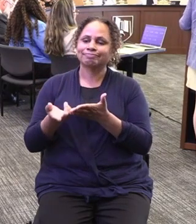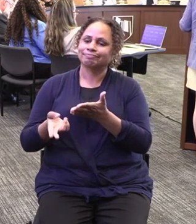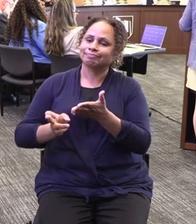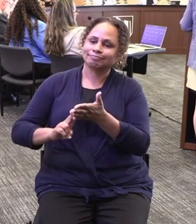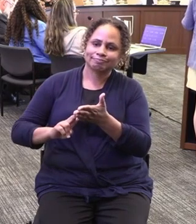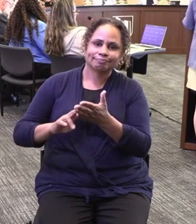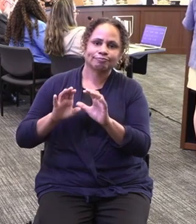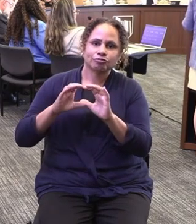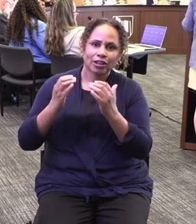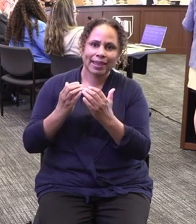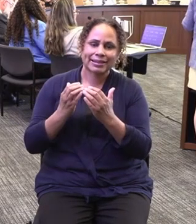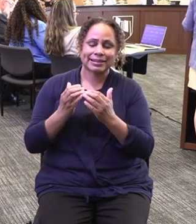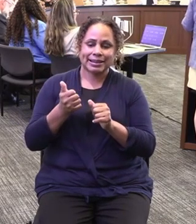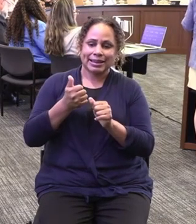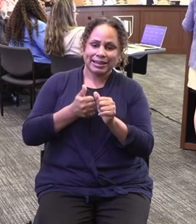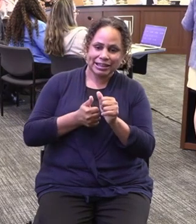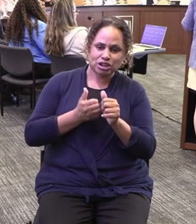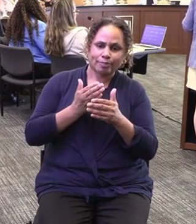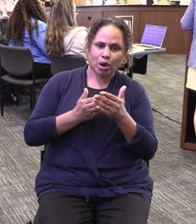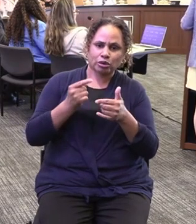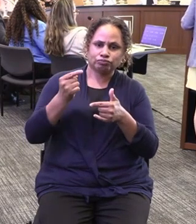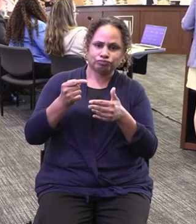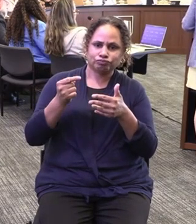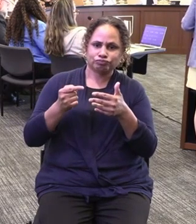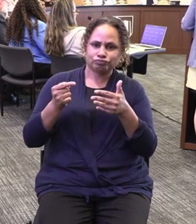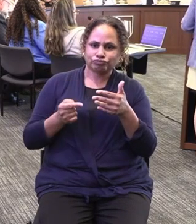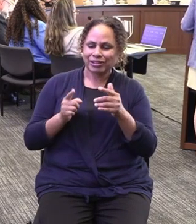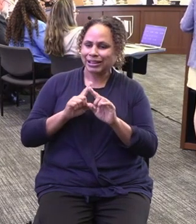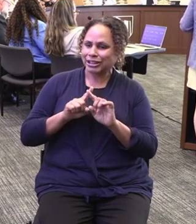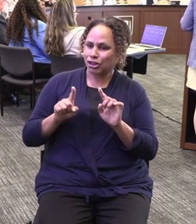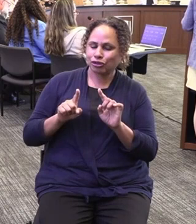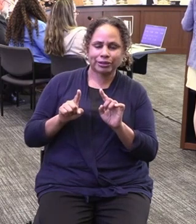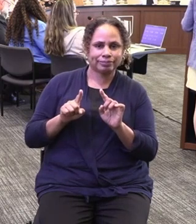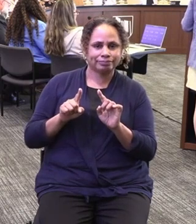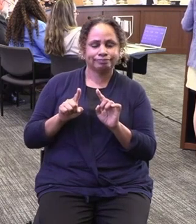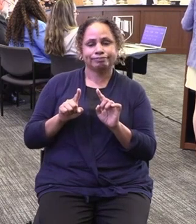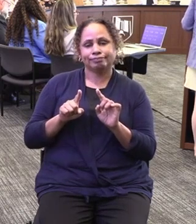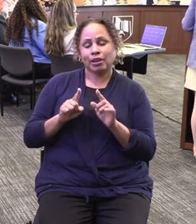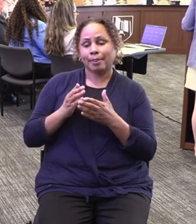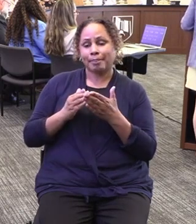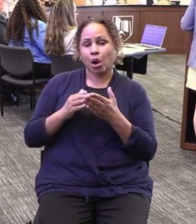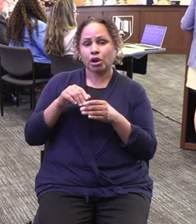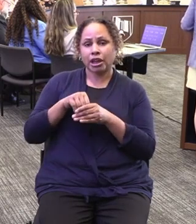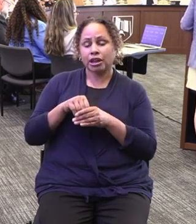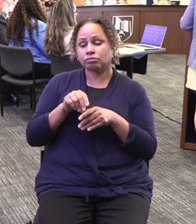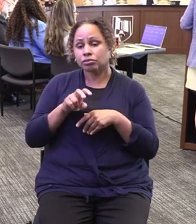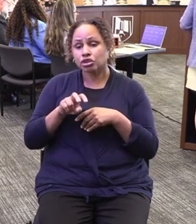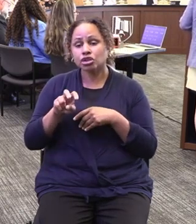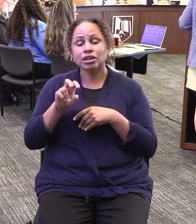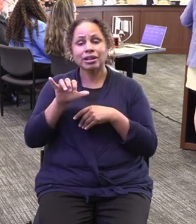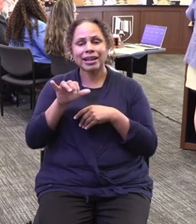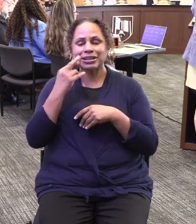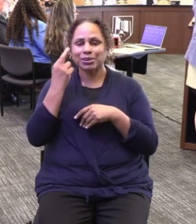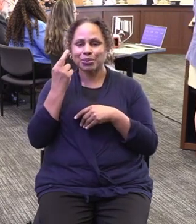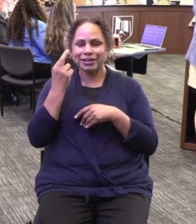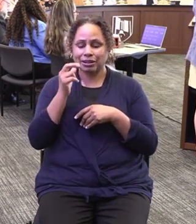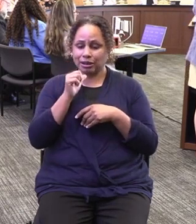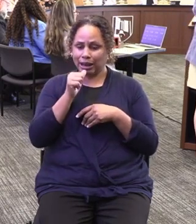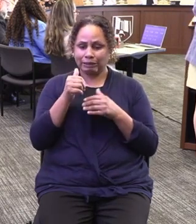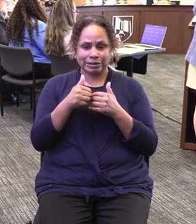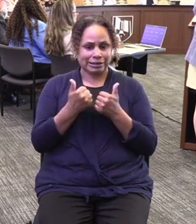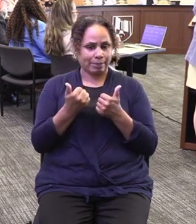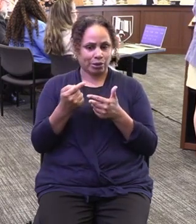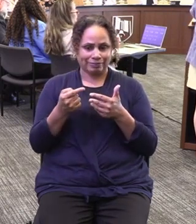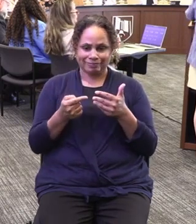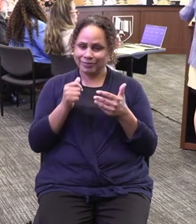classes. Each part plays a different point in the journey. That's why this work is not happening in silos. They already